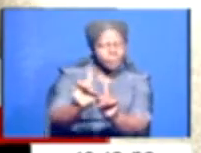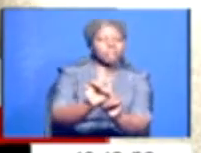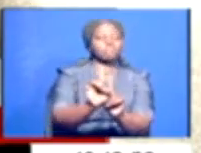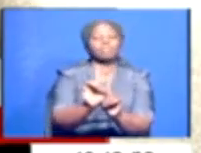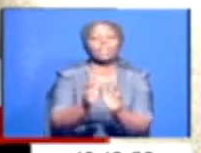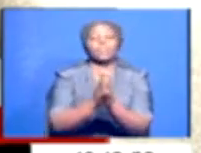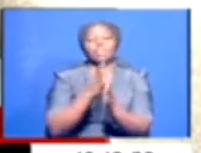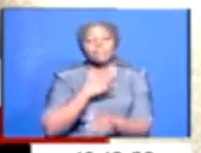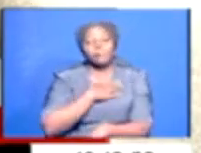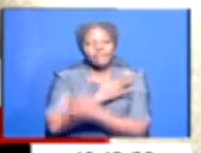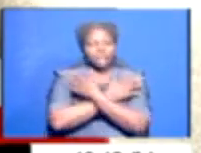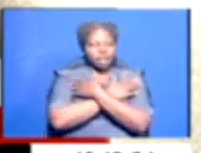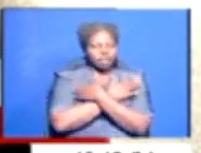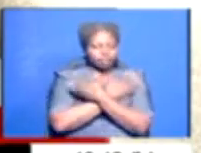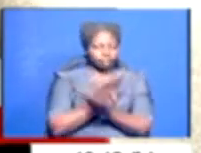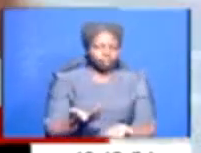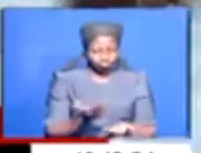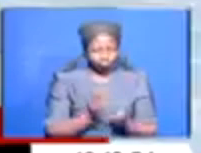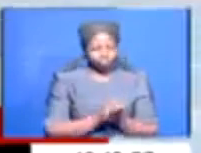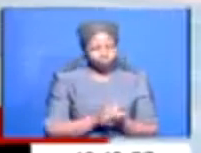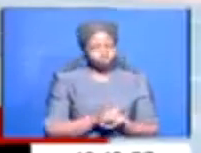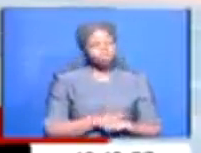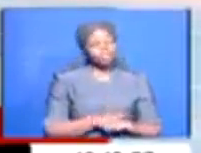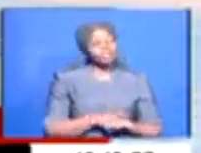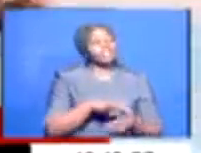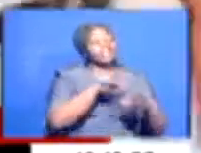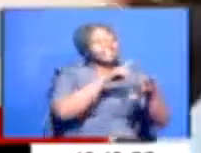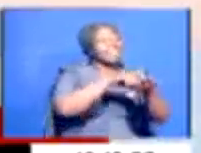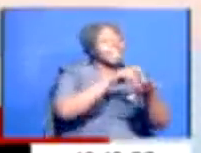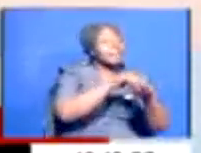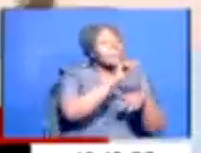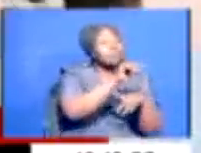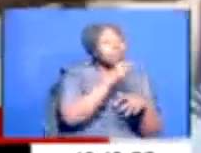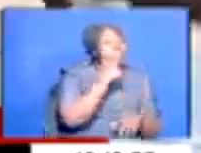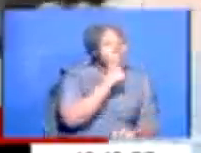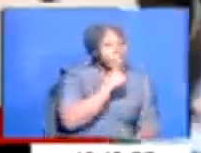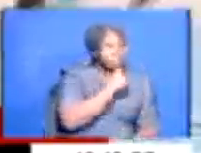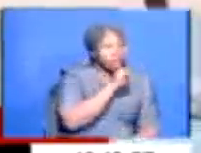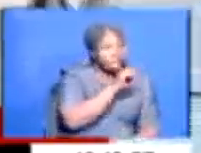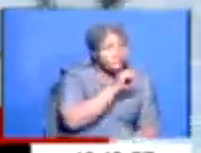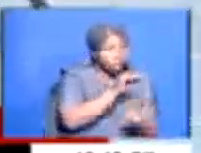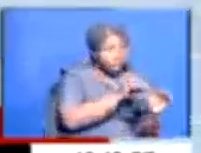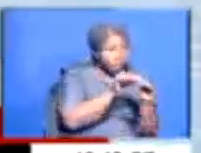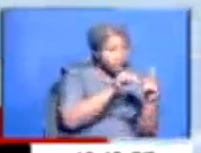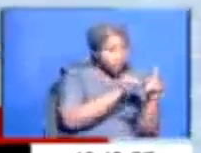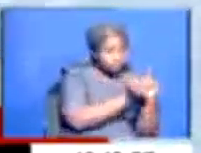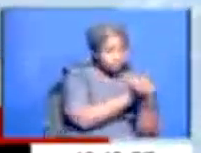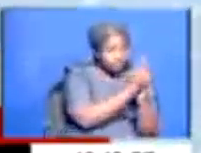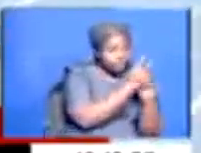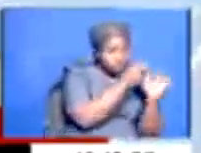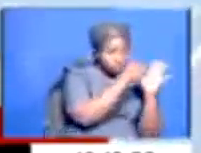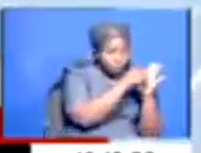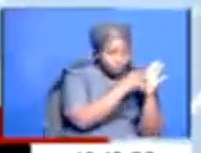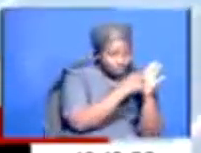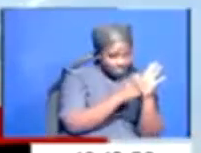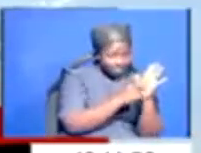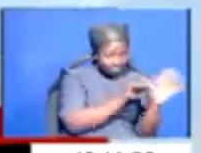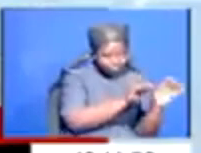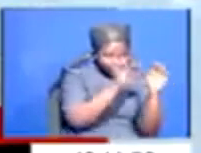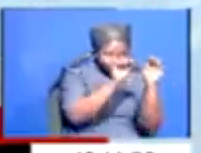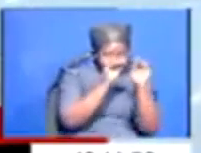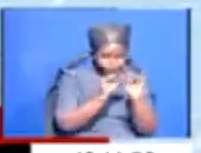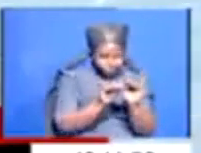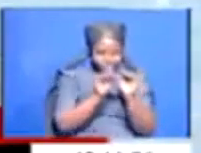And when you've mentioned that, you know, you move from 12 points to